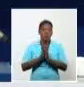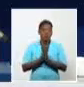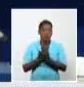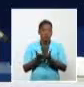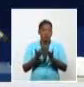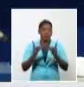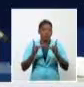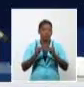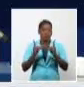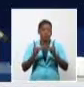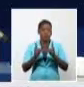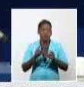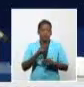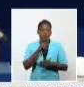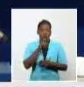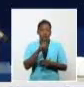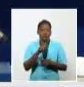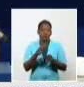about